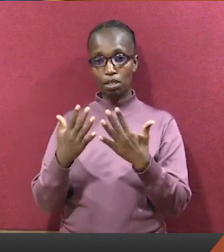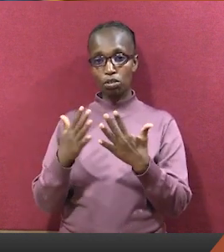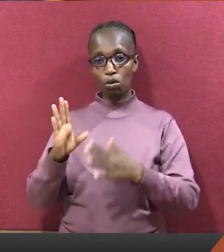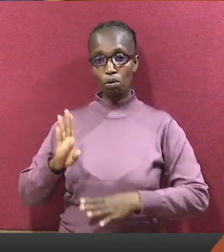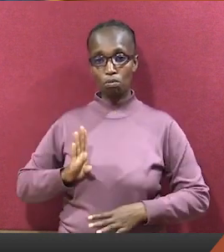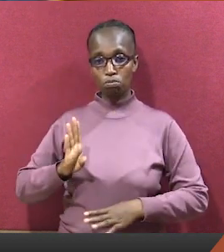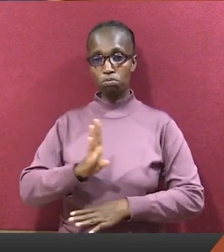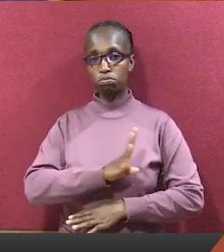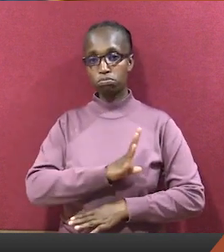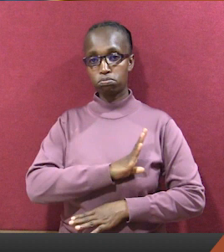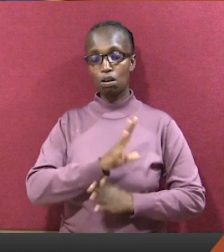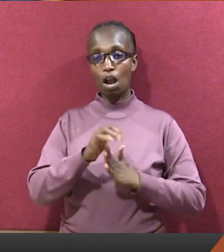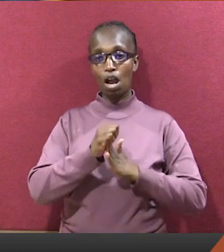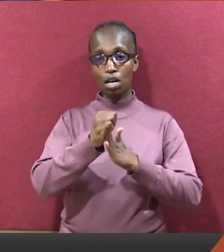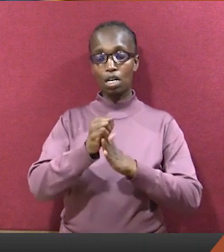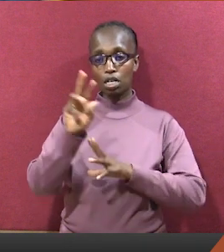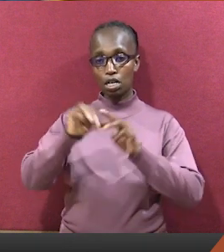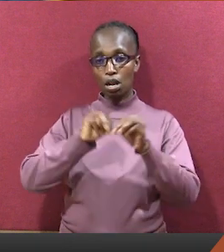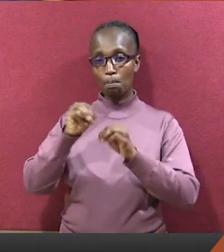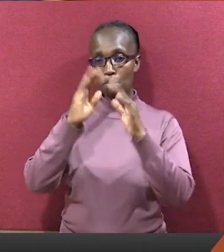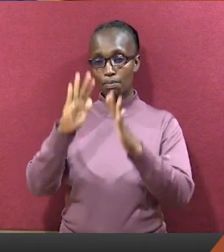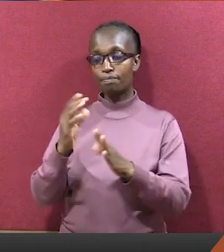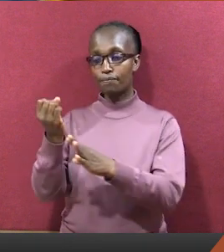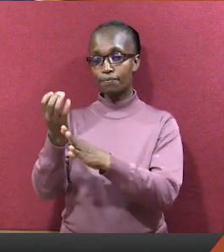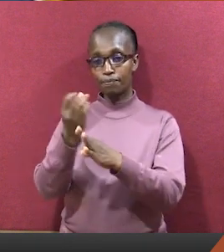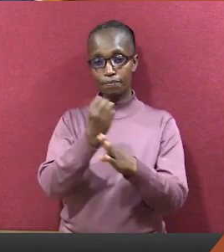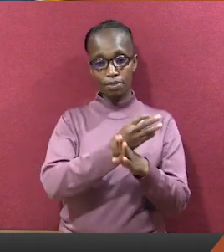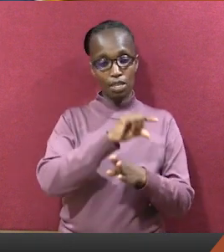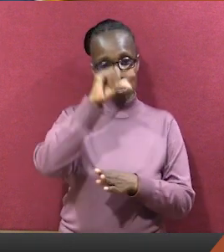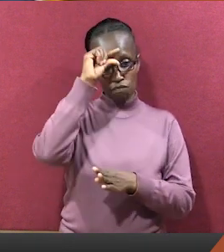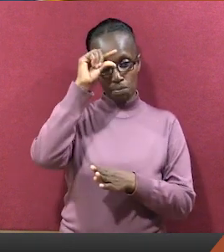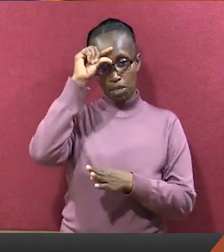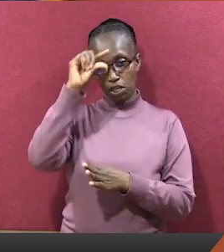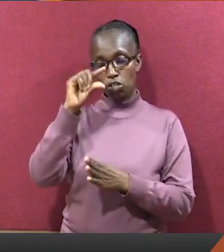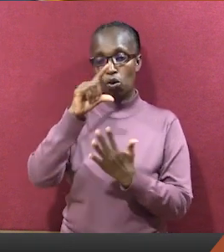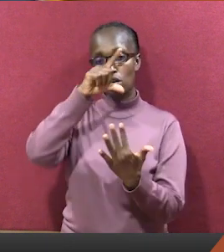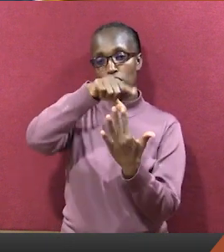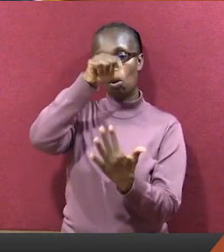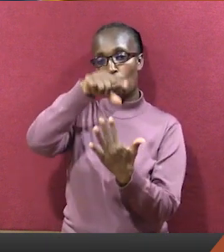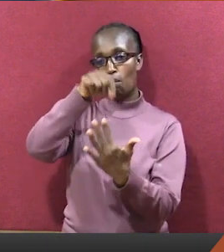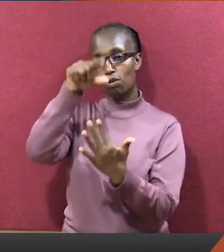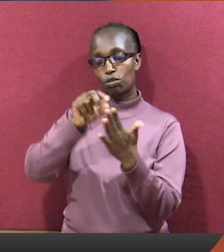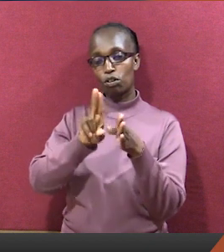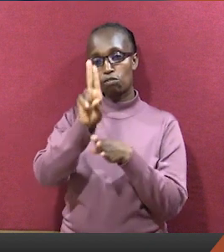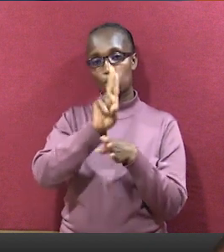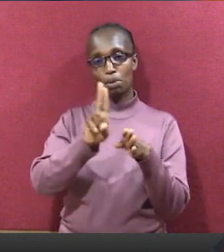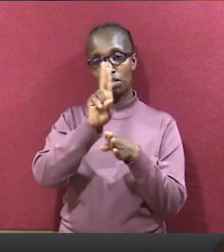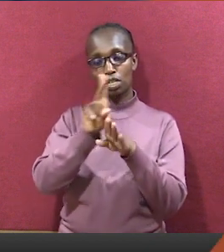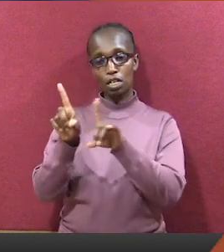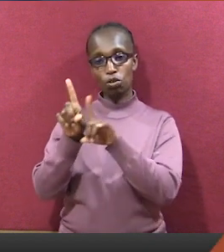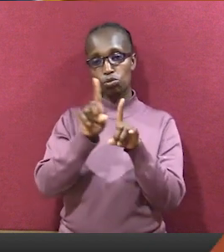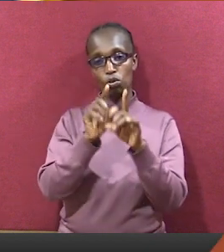of interest to bring on board a lead manager to advise the government on liability management